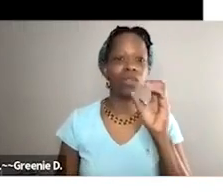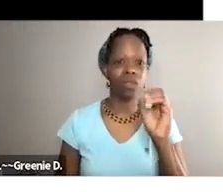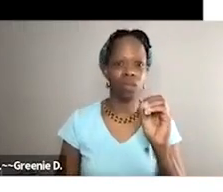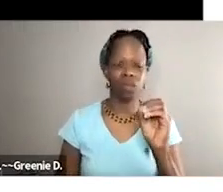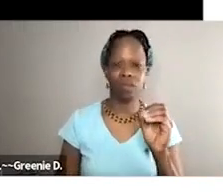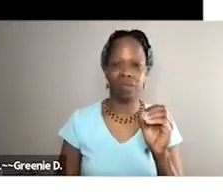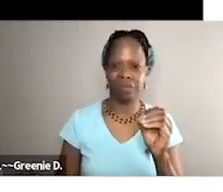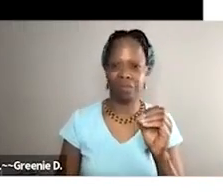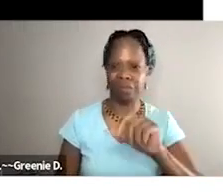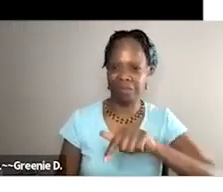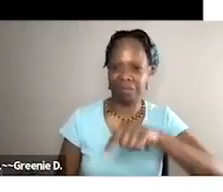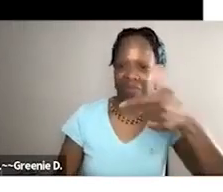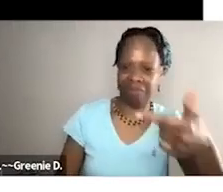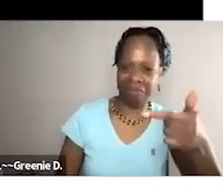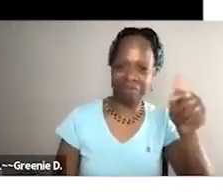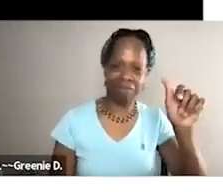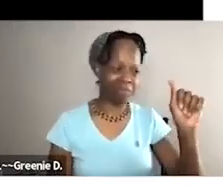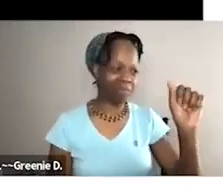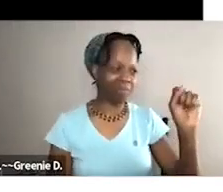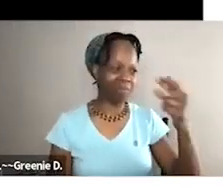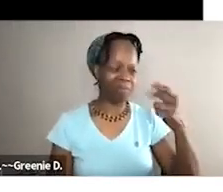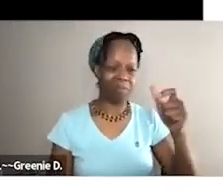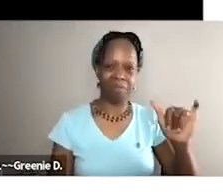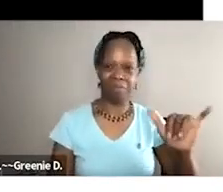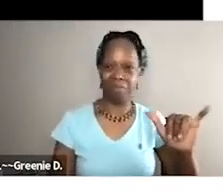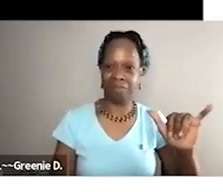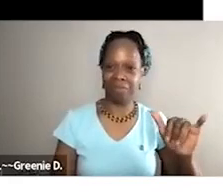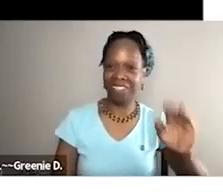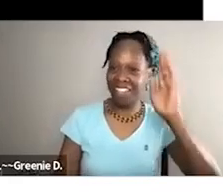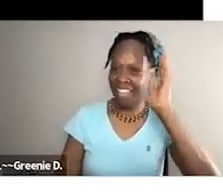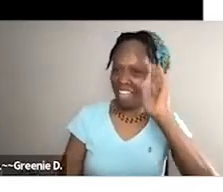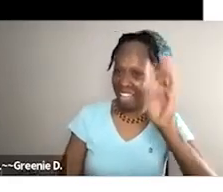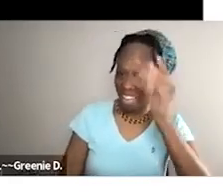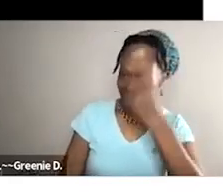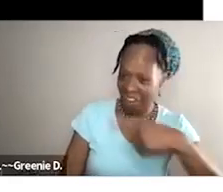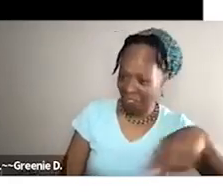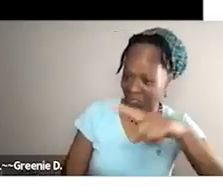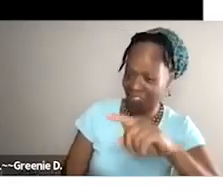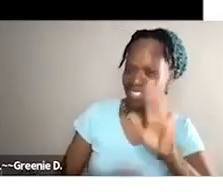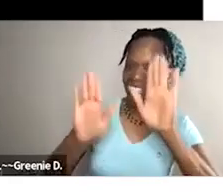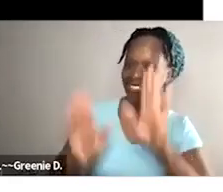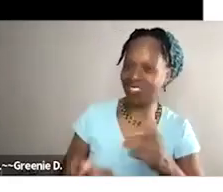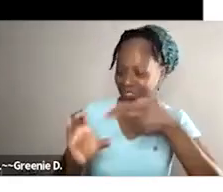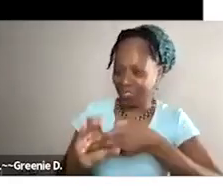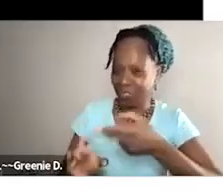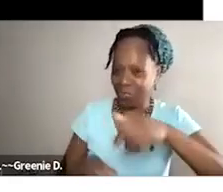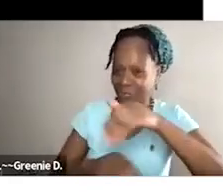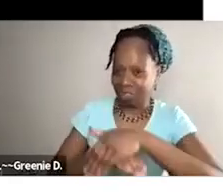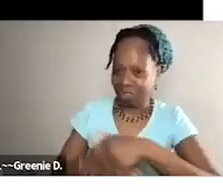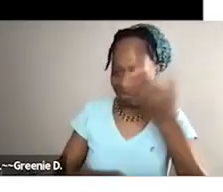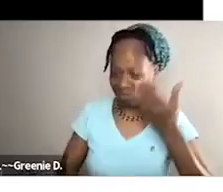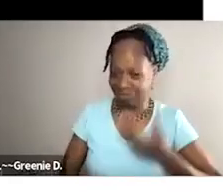take it away, Ashley. Hey, everybody. It's so great to be here with y'all this evening. My name is